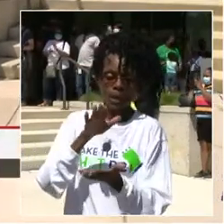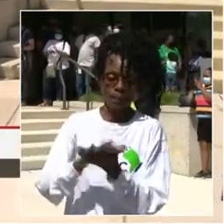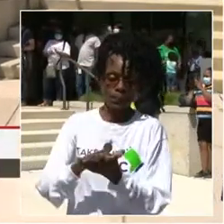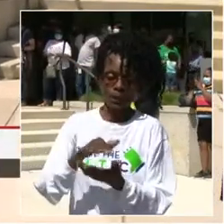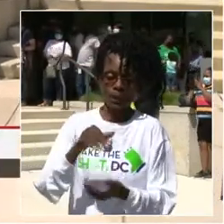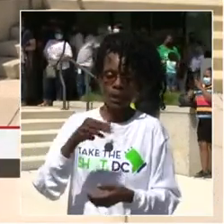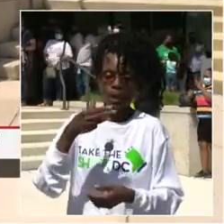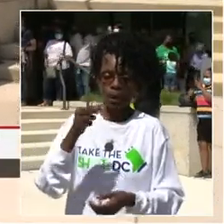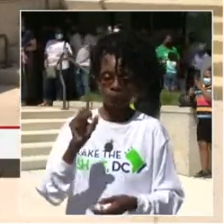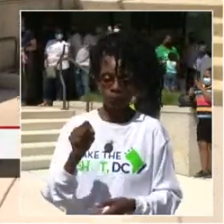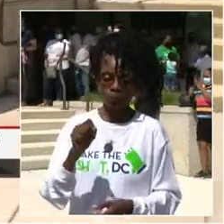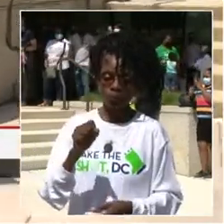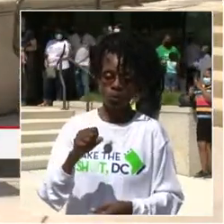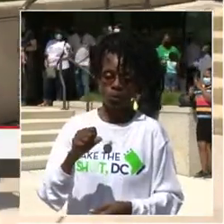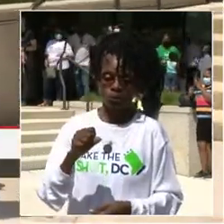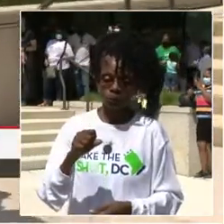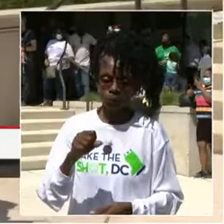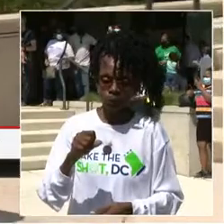Thank you.